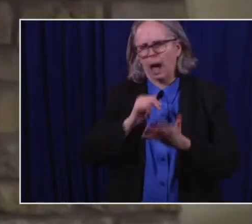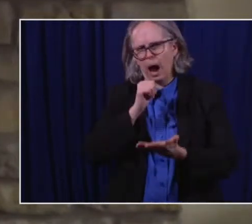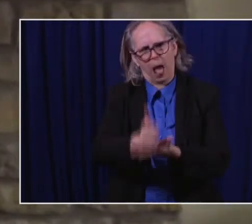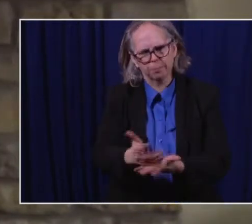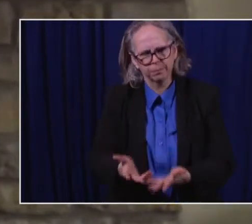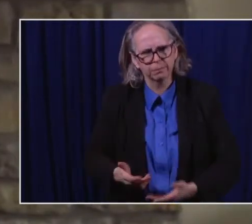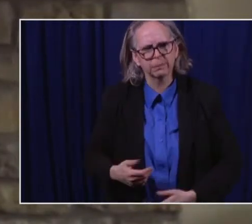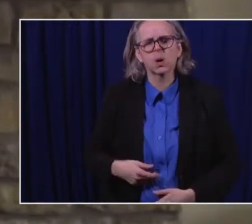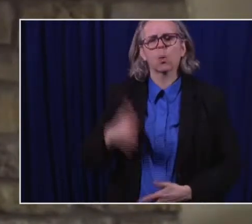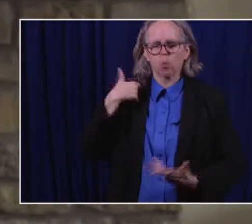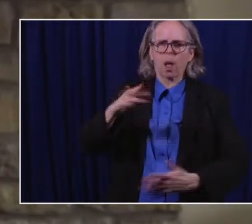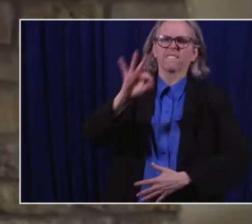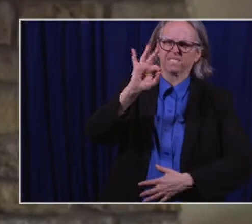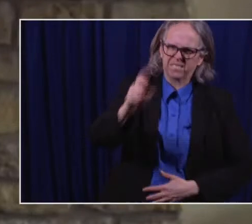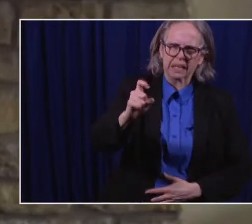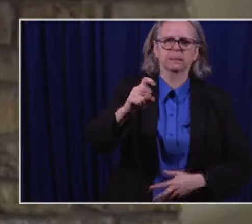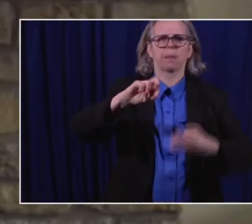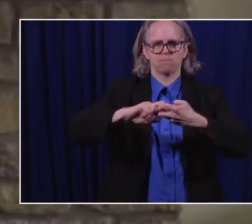it.